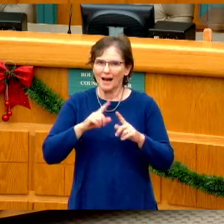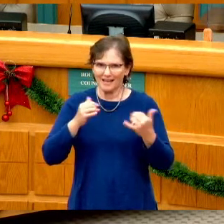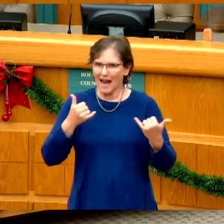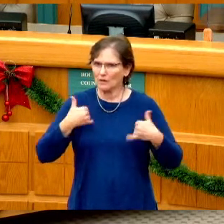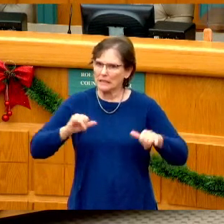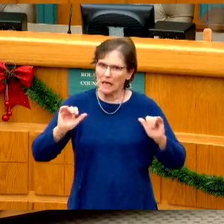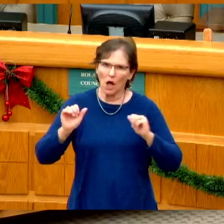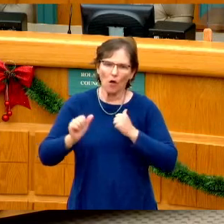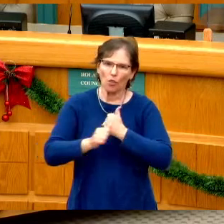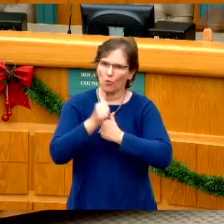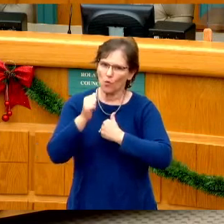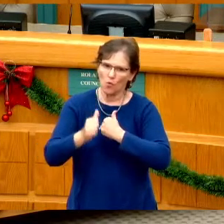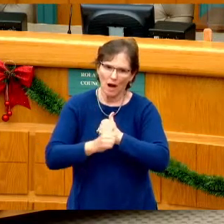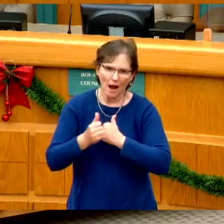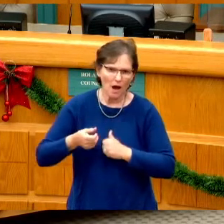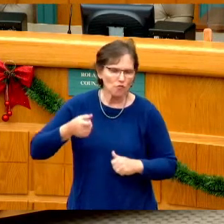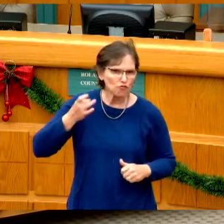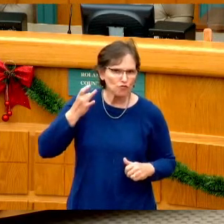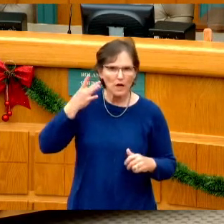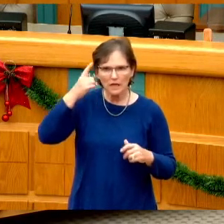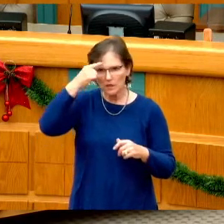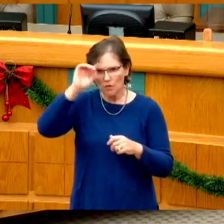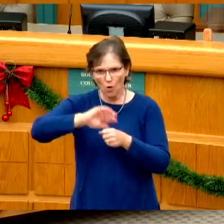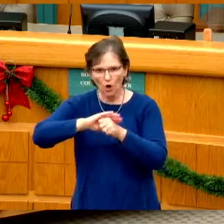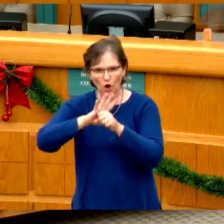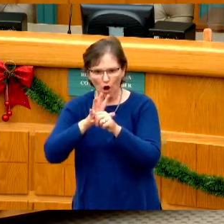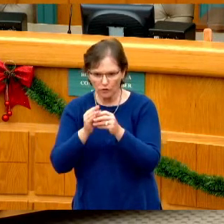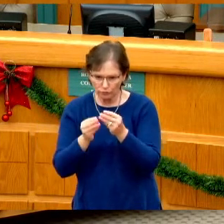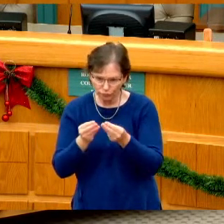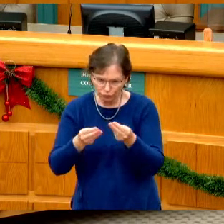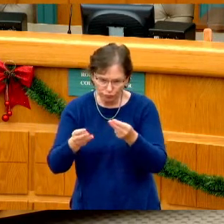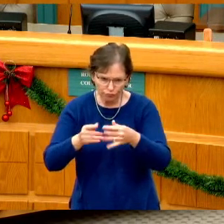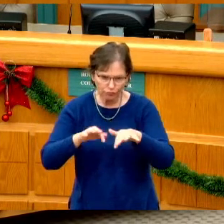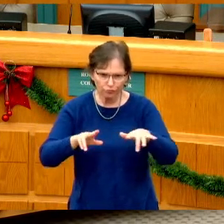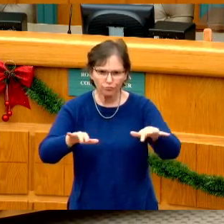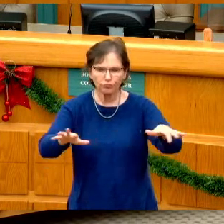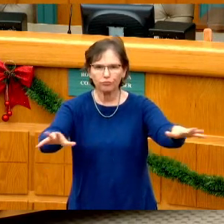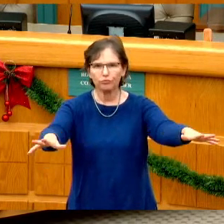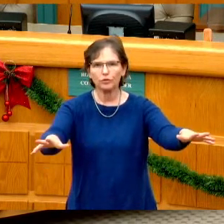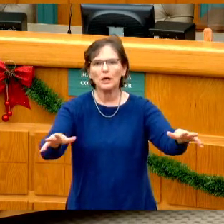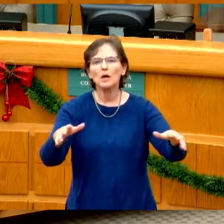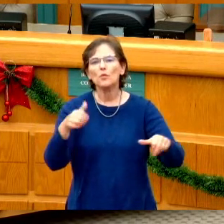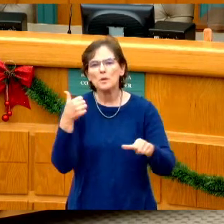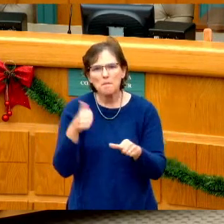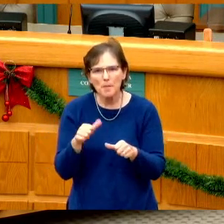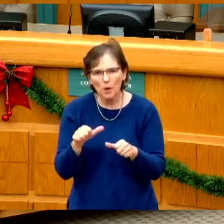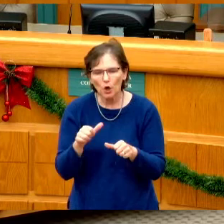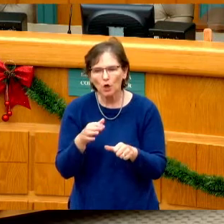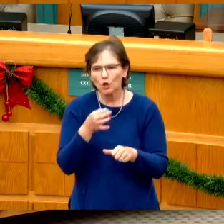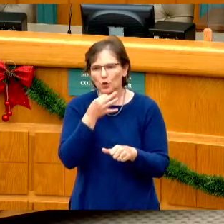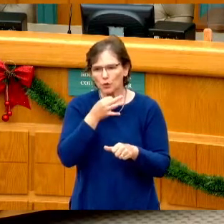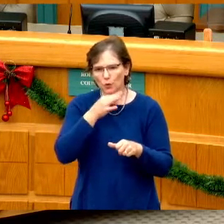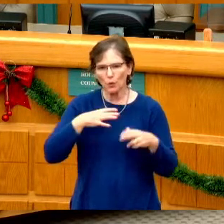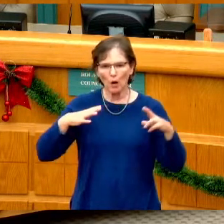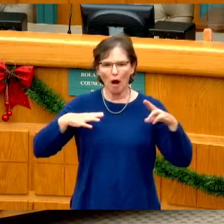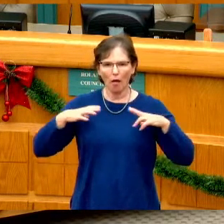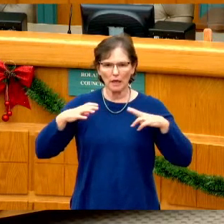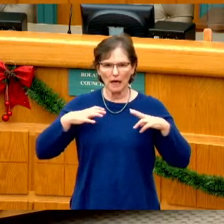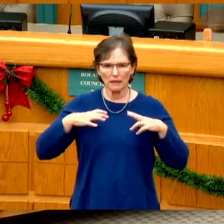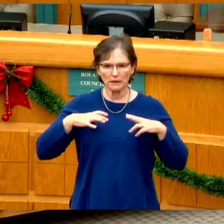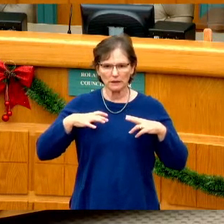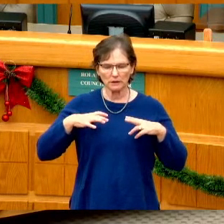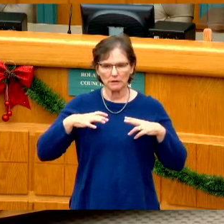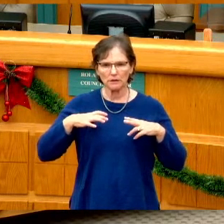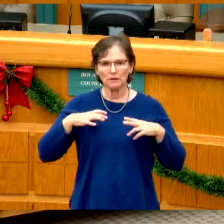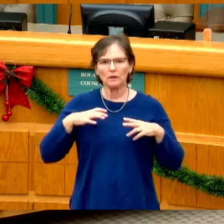going to thank you for following the request during Thanksgiving and keeping it down to just family members. But we're also